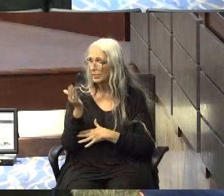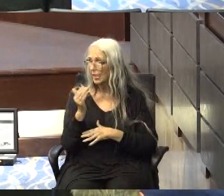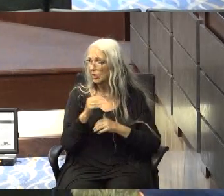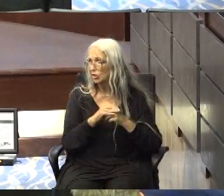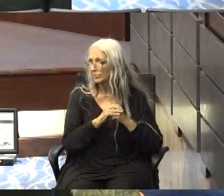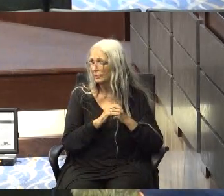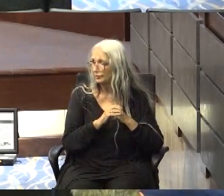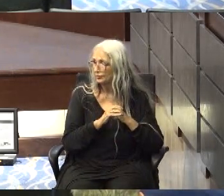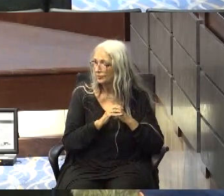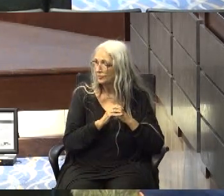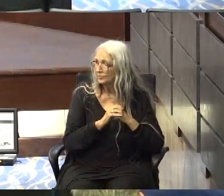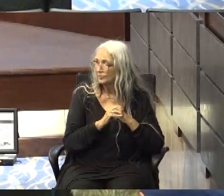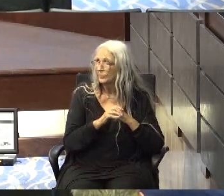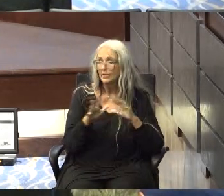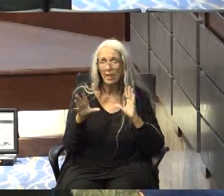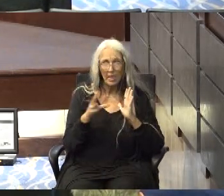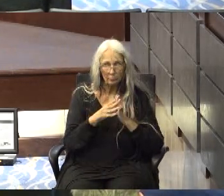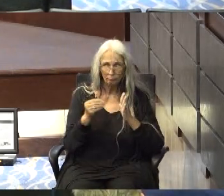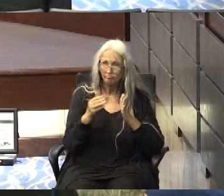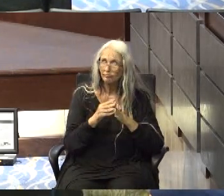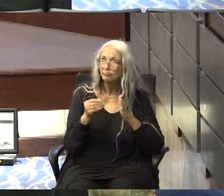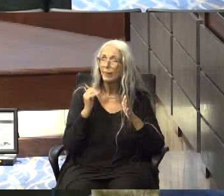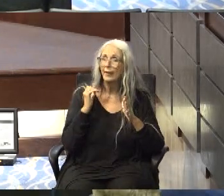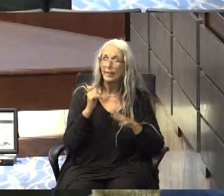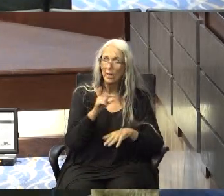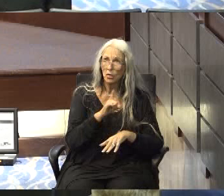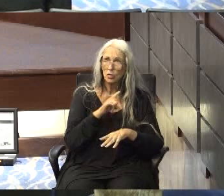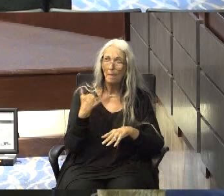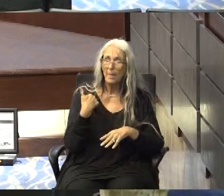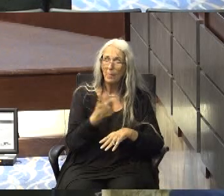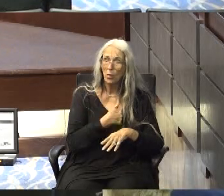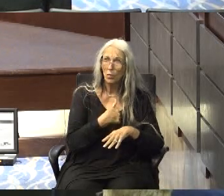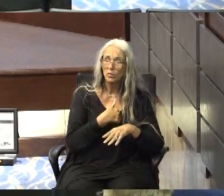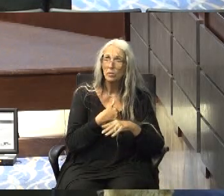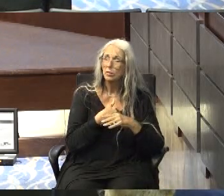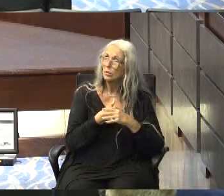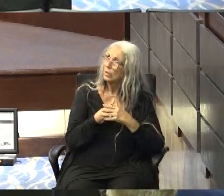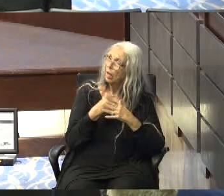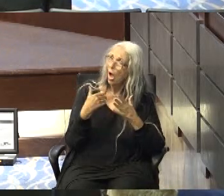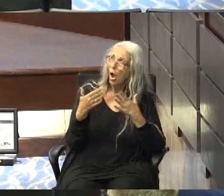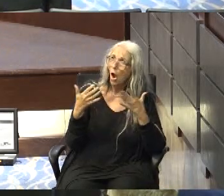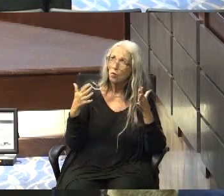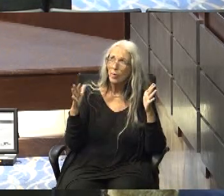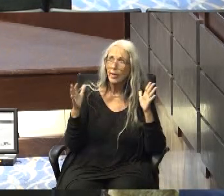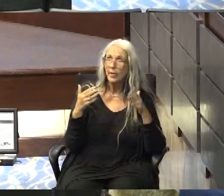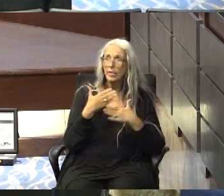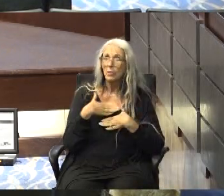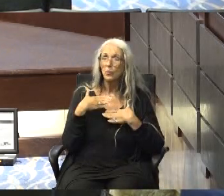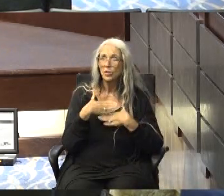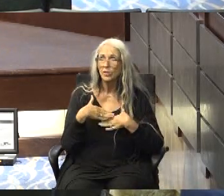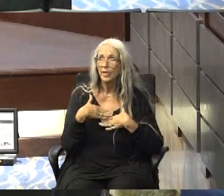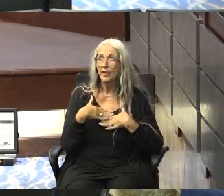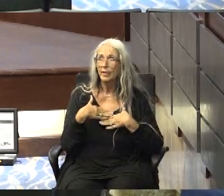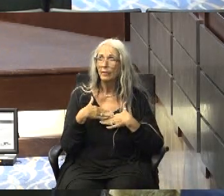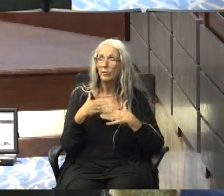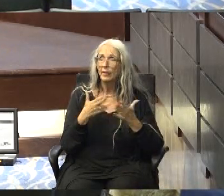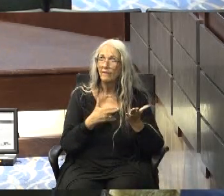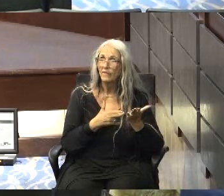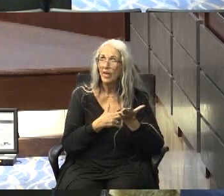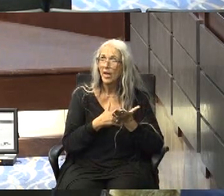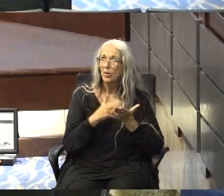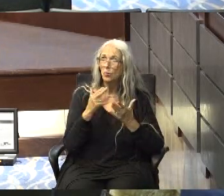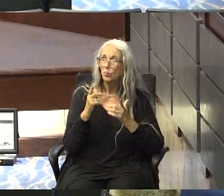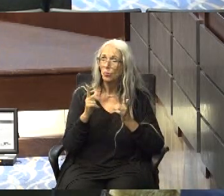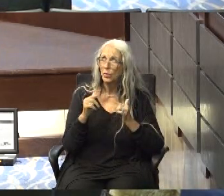I will echo my council members' sentiments already, and appreciative of the fact that we're